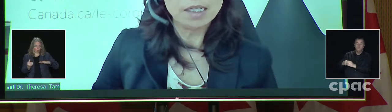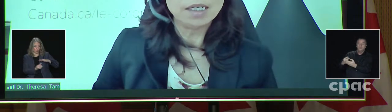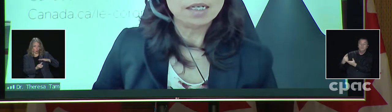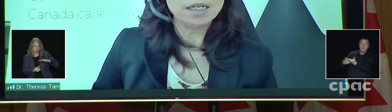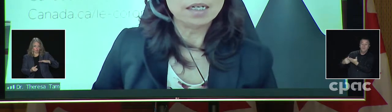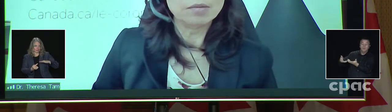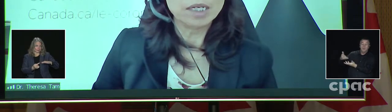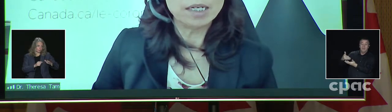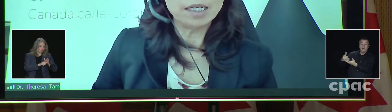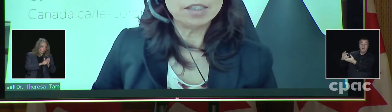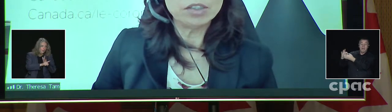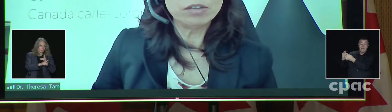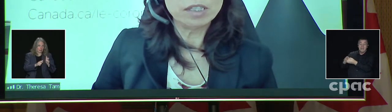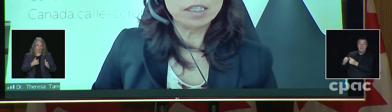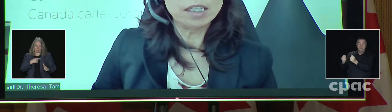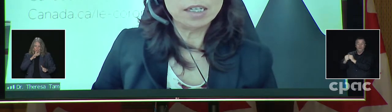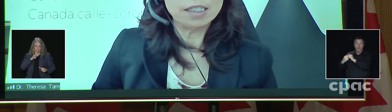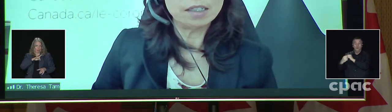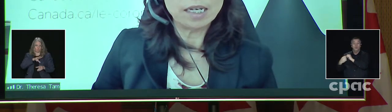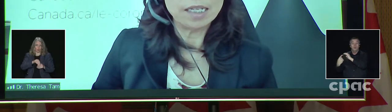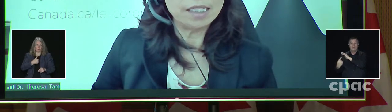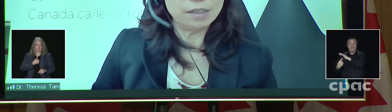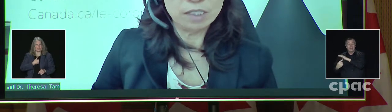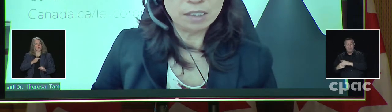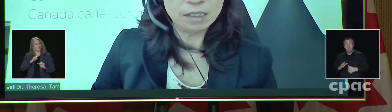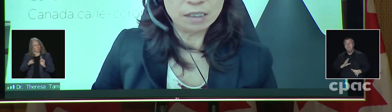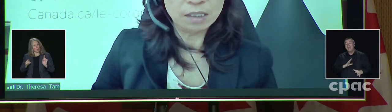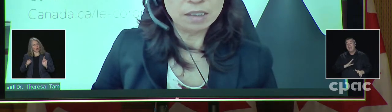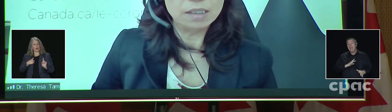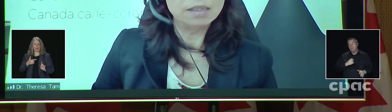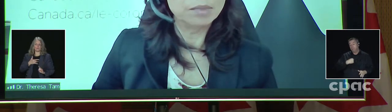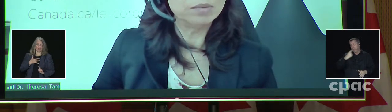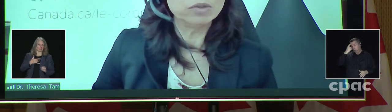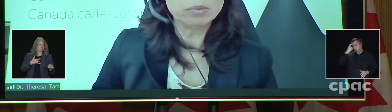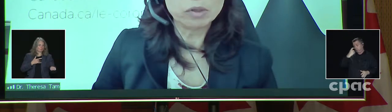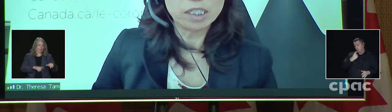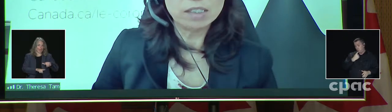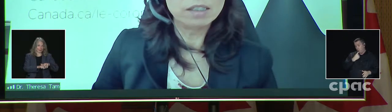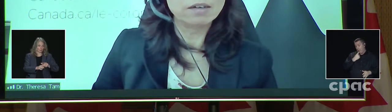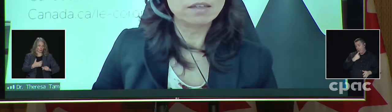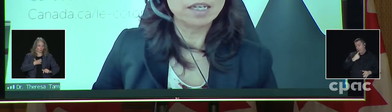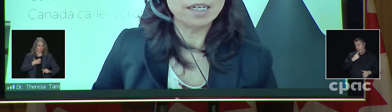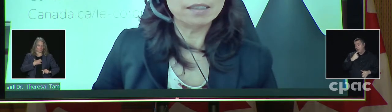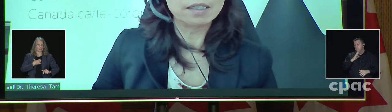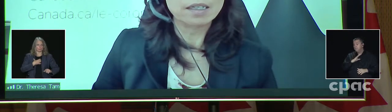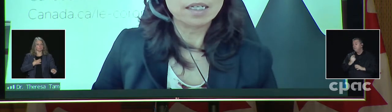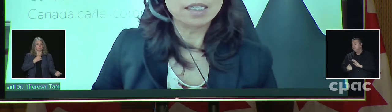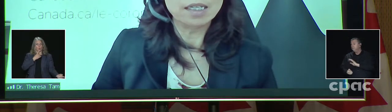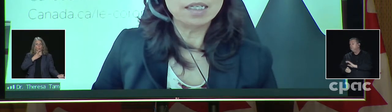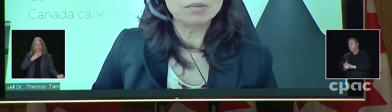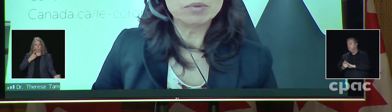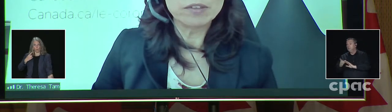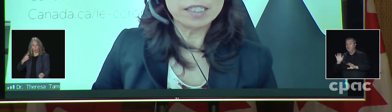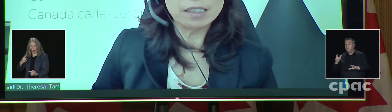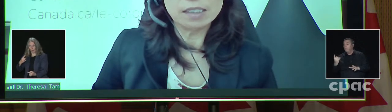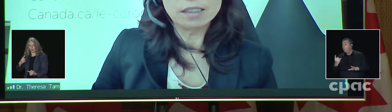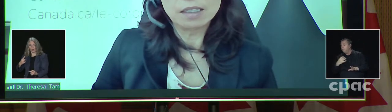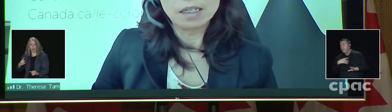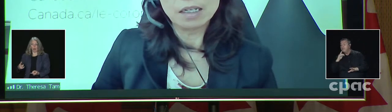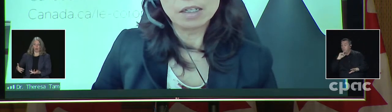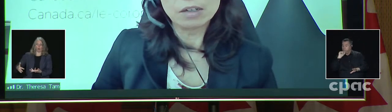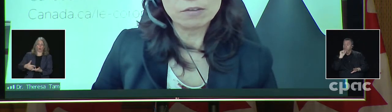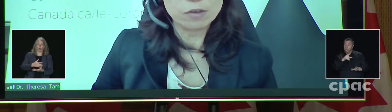service, I do think that any of these incidences must be reported so that they can be